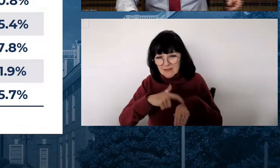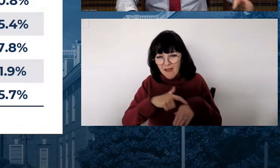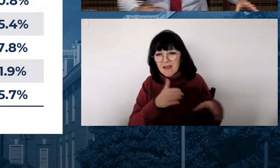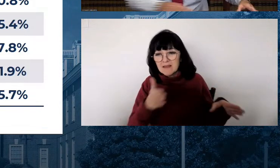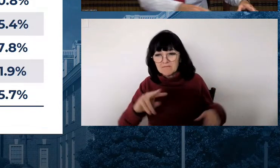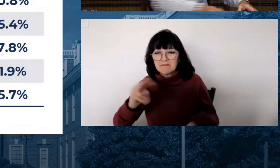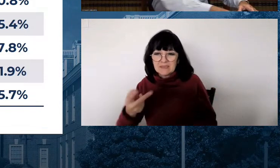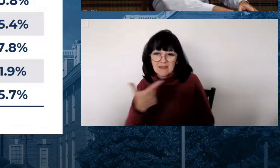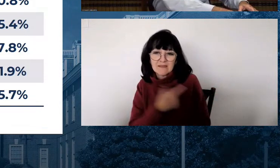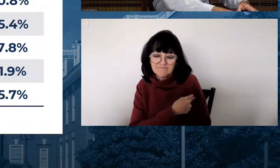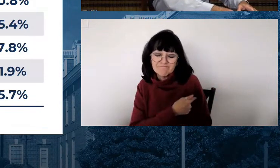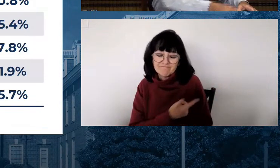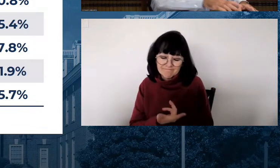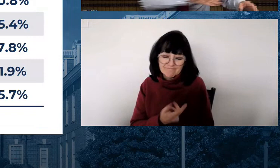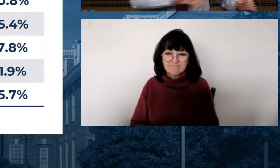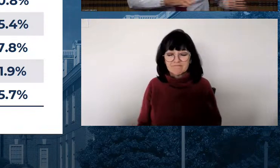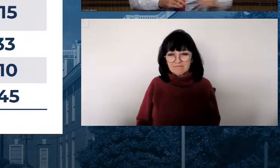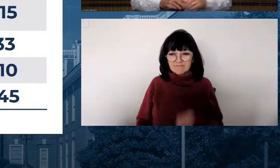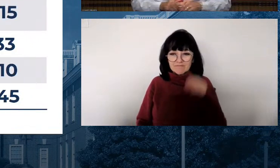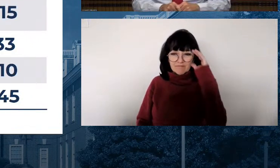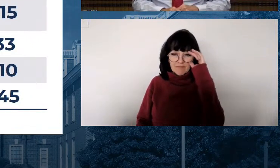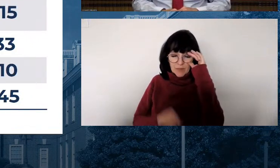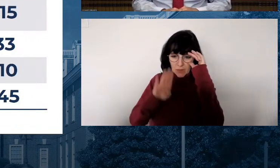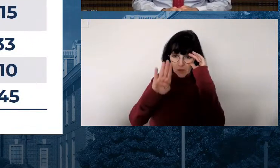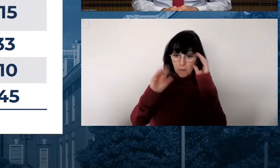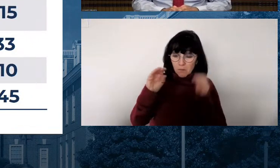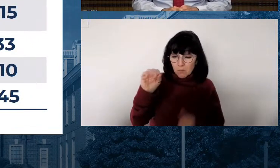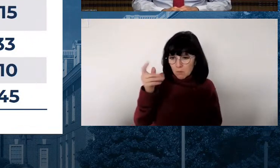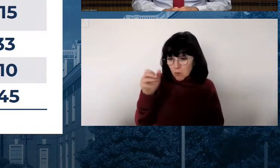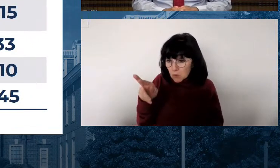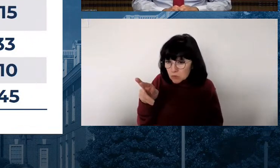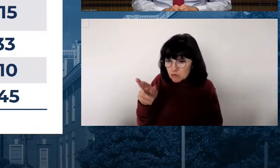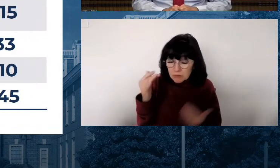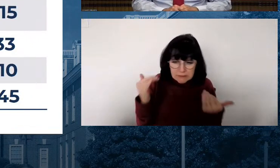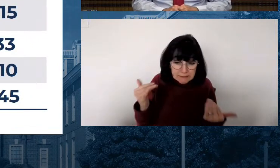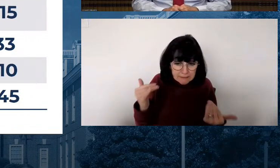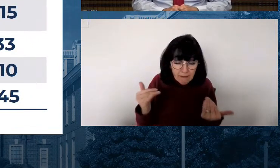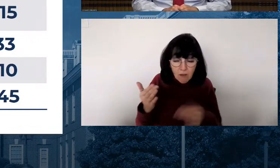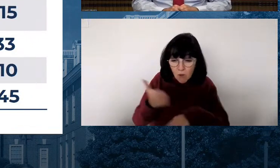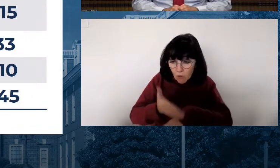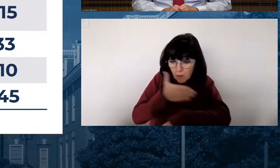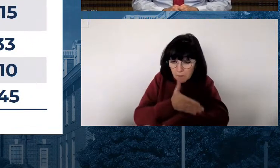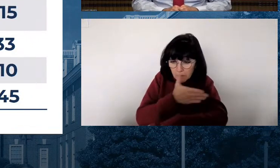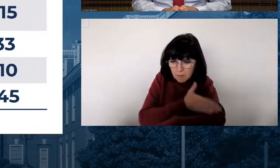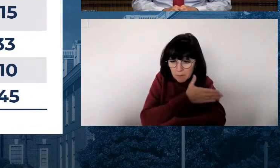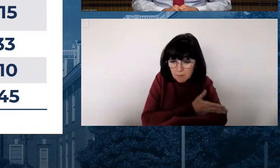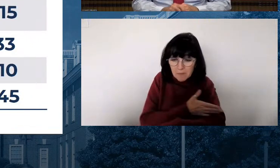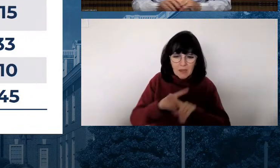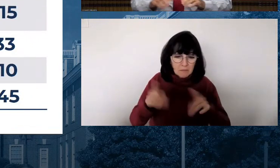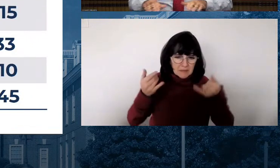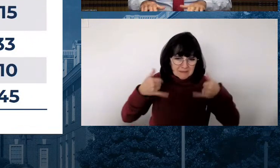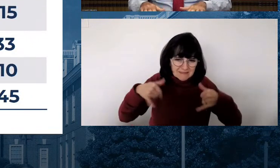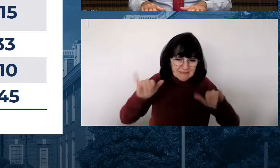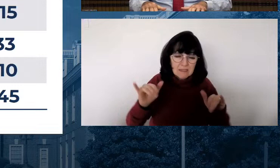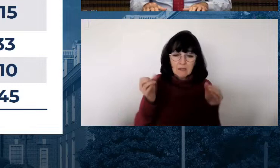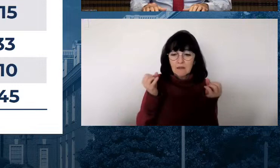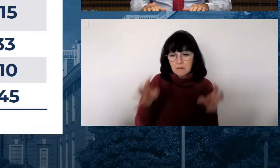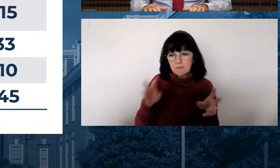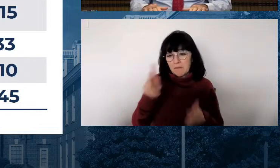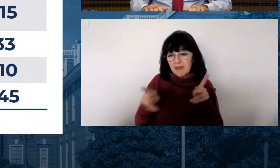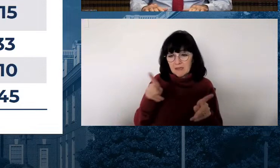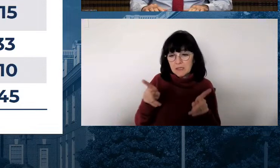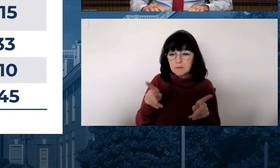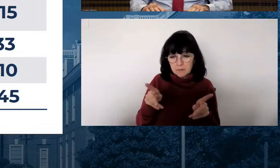with one dose. So boosters, we're doing better on boosters, but still a lot of folks, particularly in 65 and older,